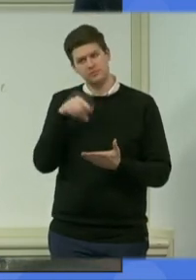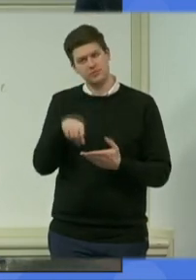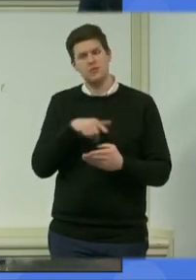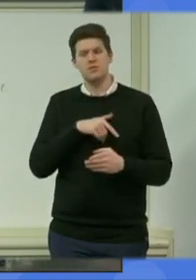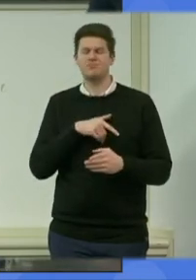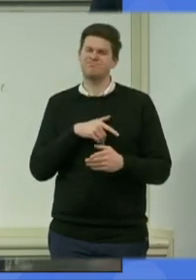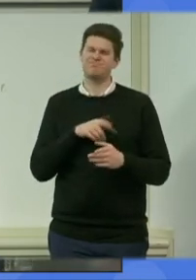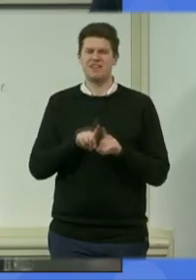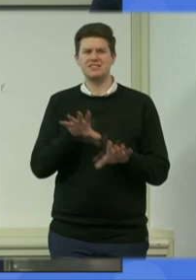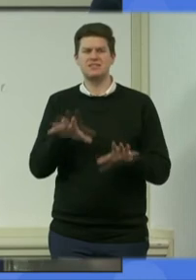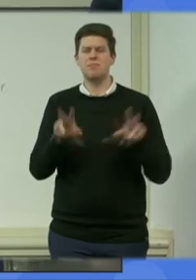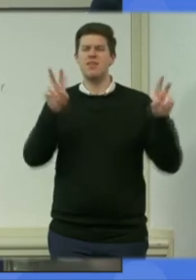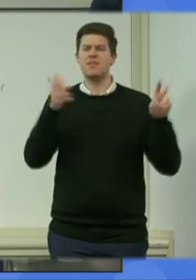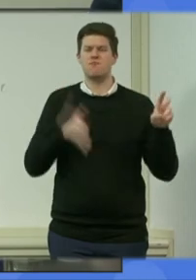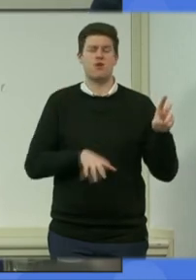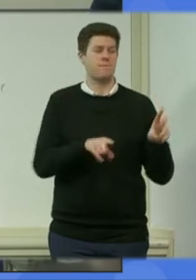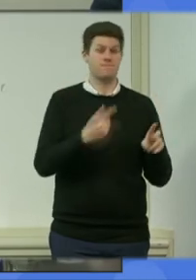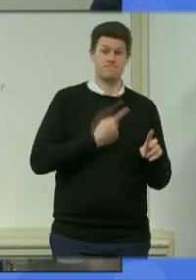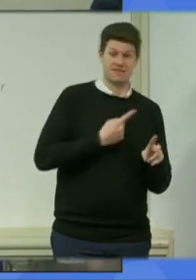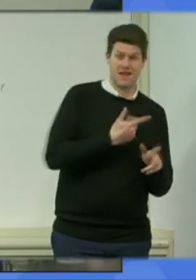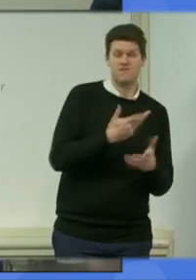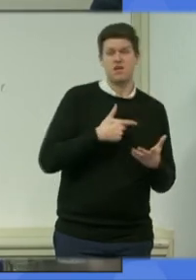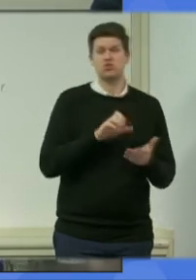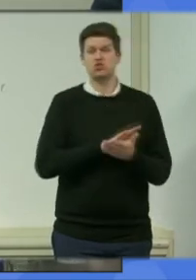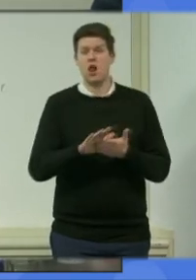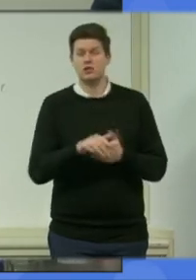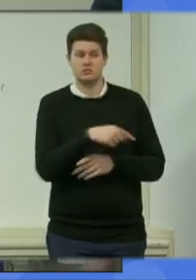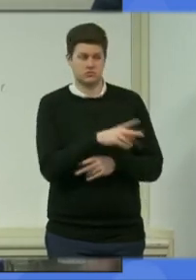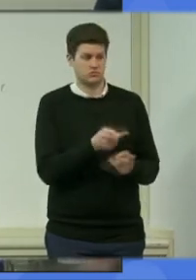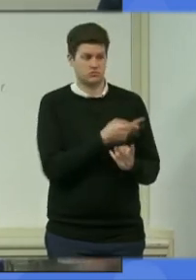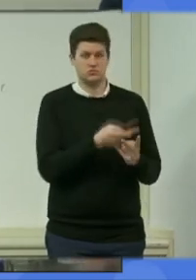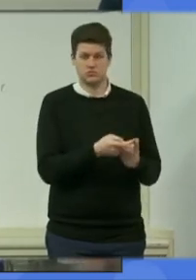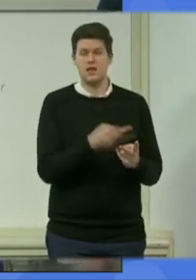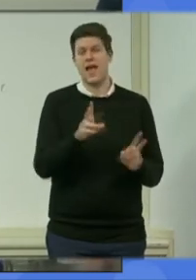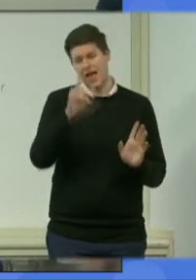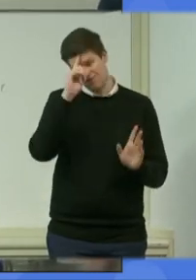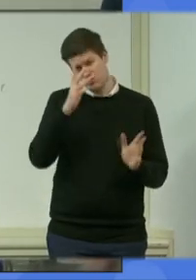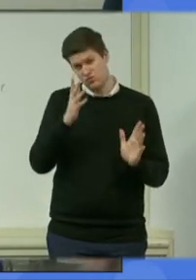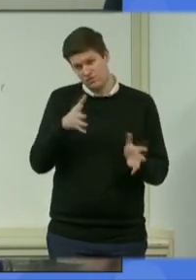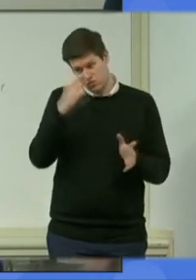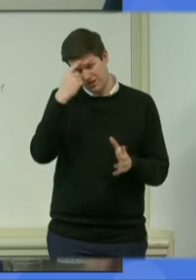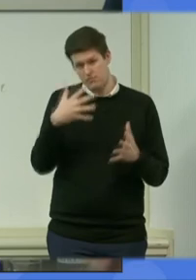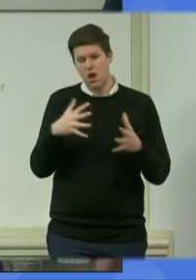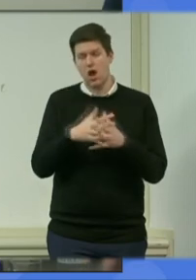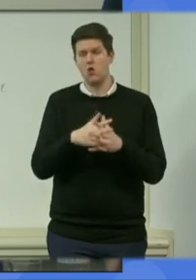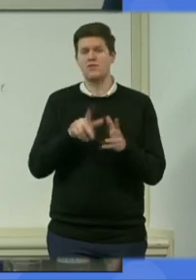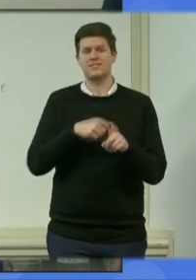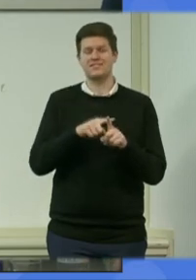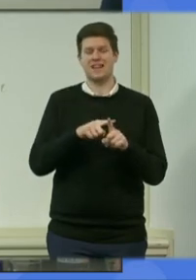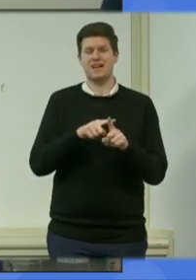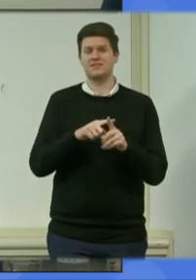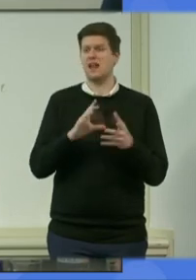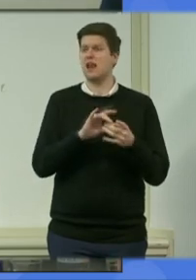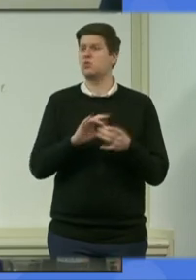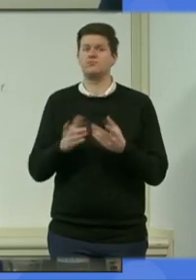Charlotte, that you need to think about how the system as a whole fits together, not just taxes, but also what the money could be spent on as well. So